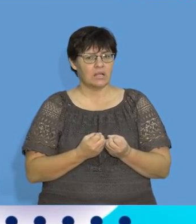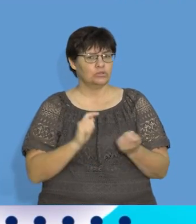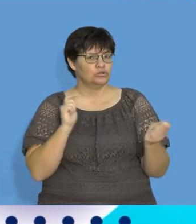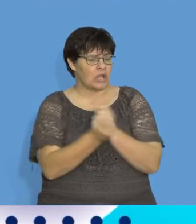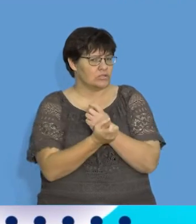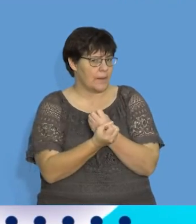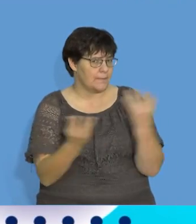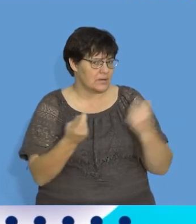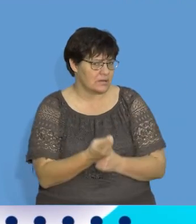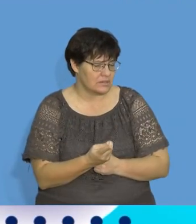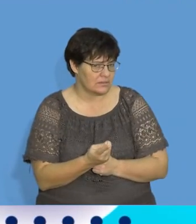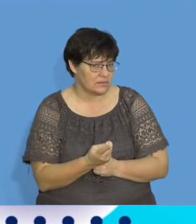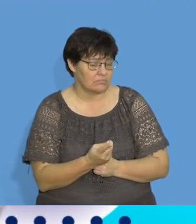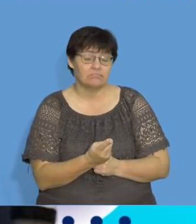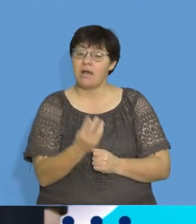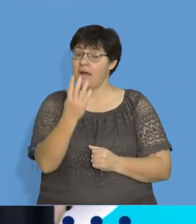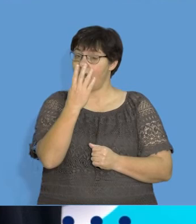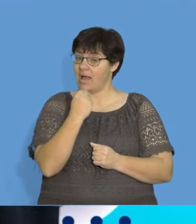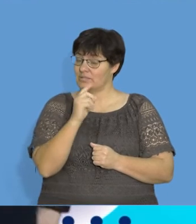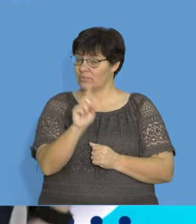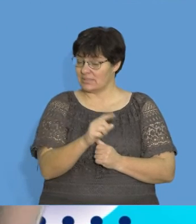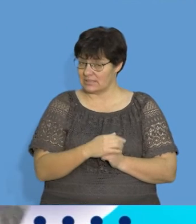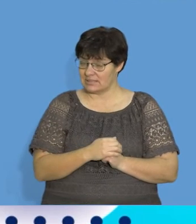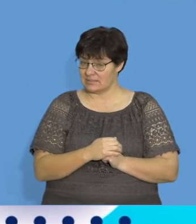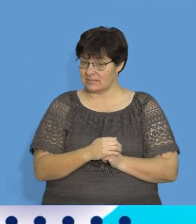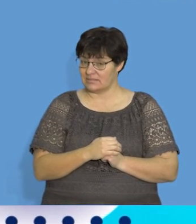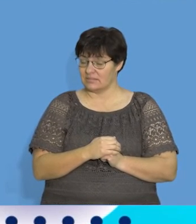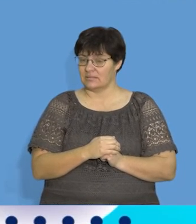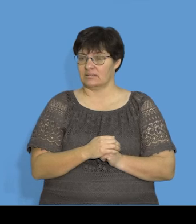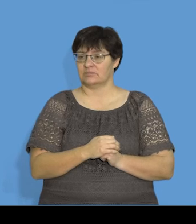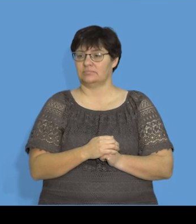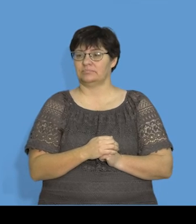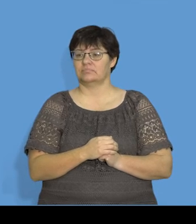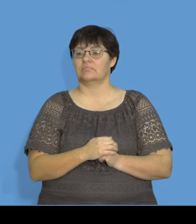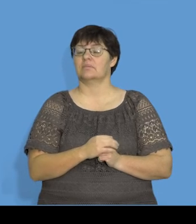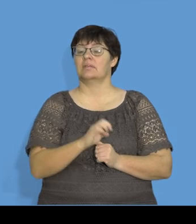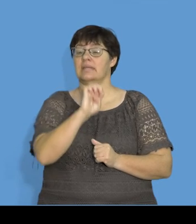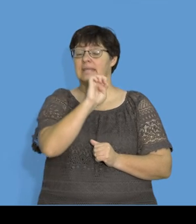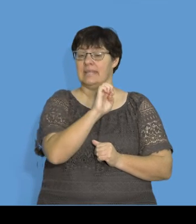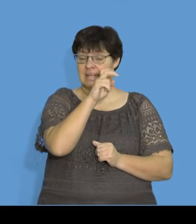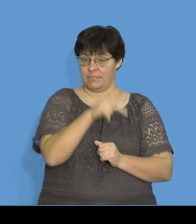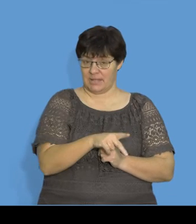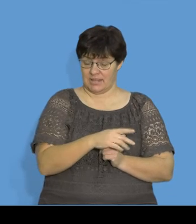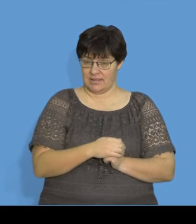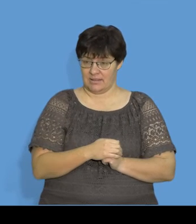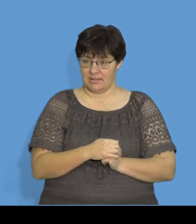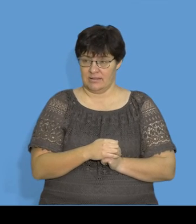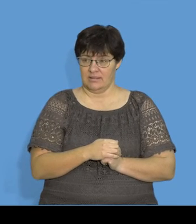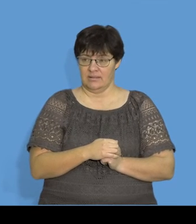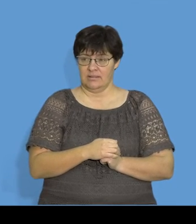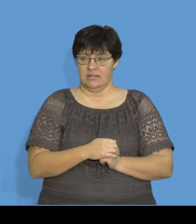by? What are they asking you to take into consideration? The fact that potential